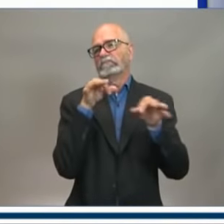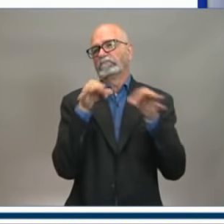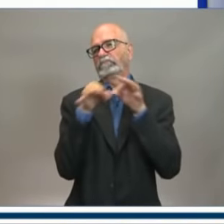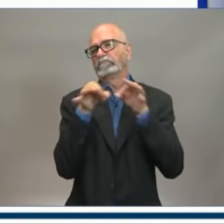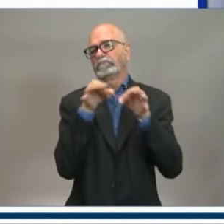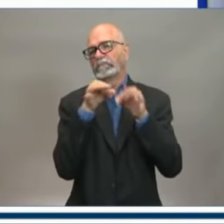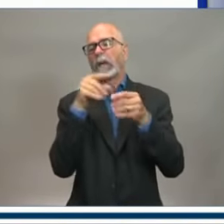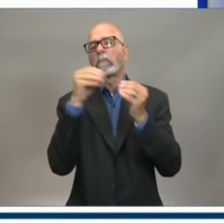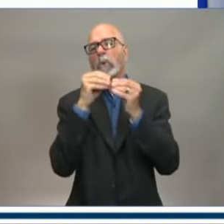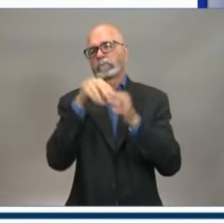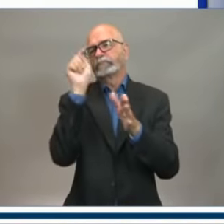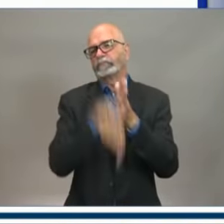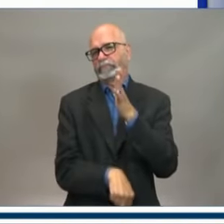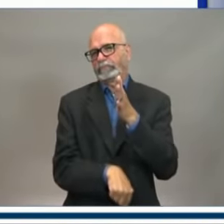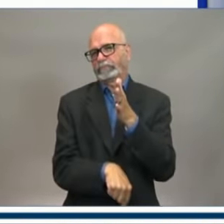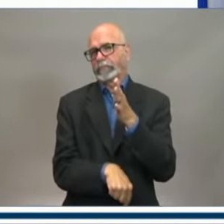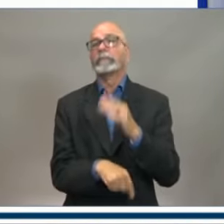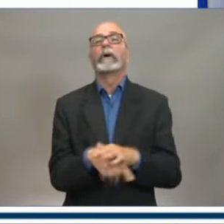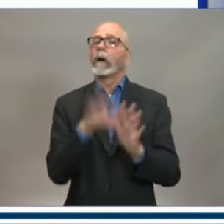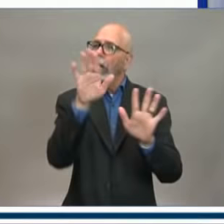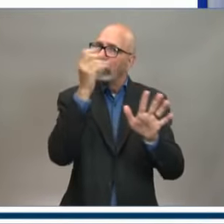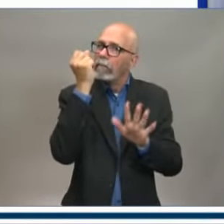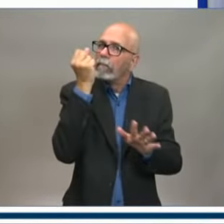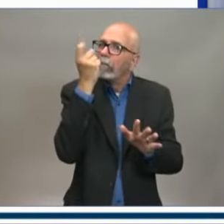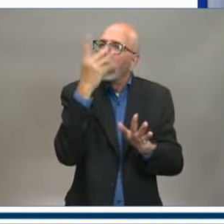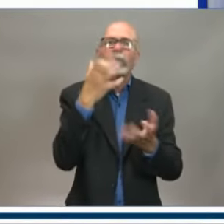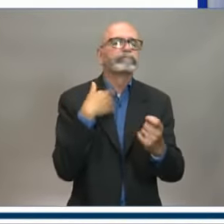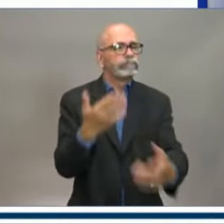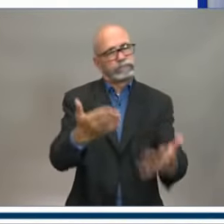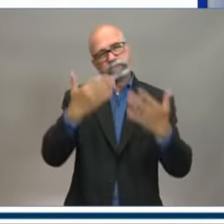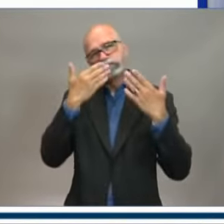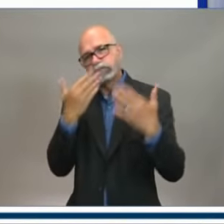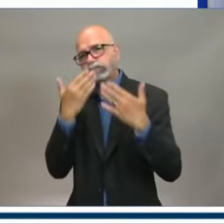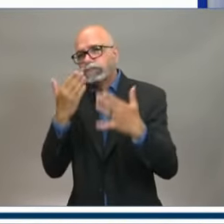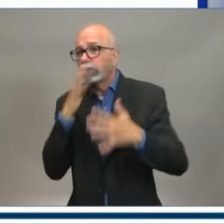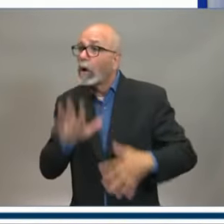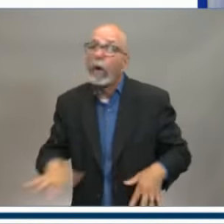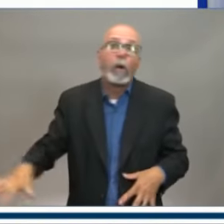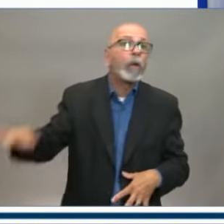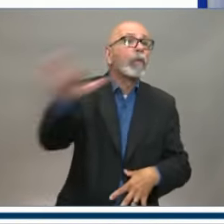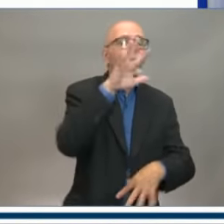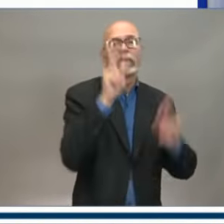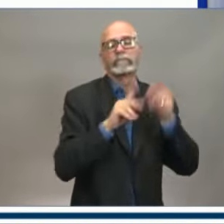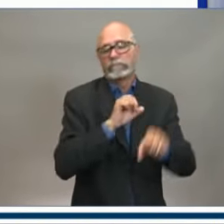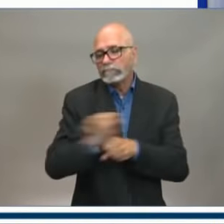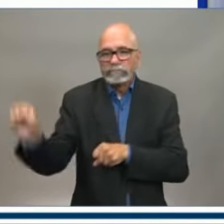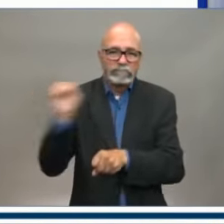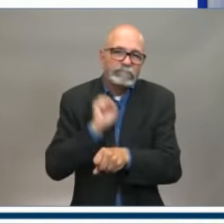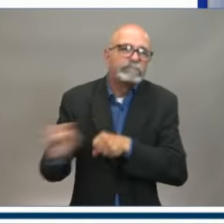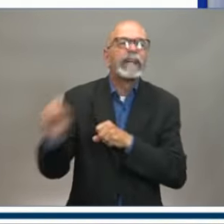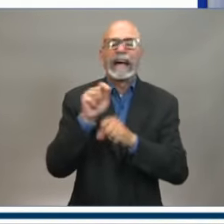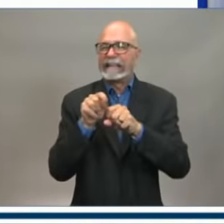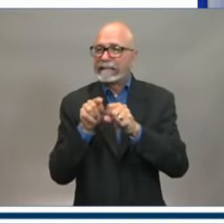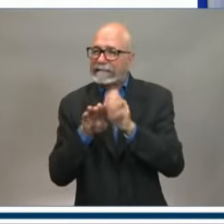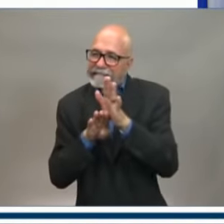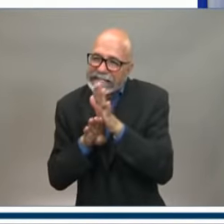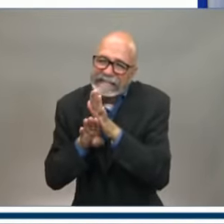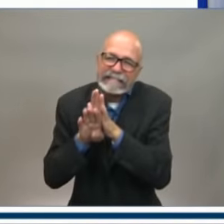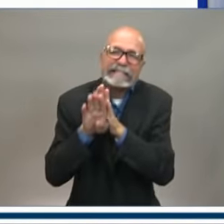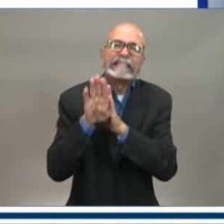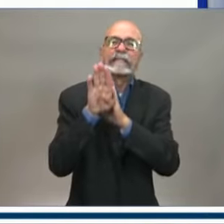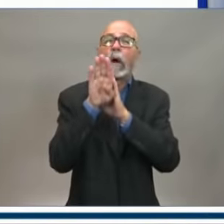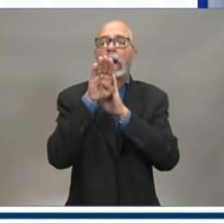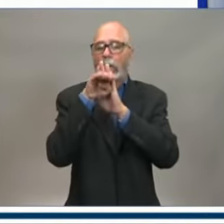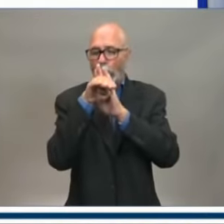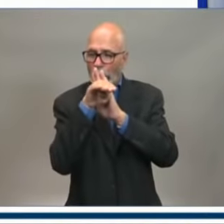all of you who've been working hard to follow the protocols and help flatten the curve. We haven't had a lot of good news in this province